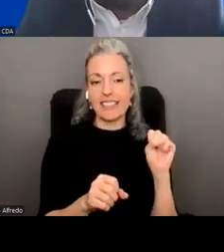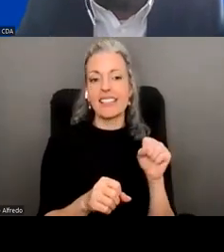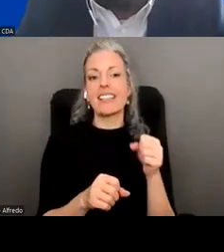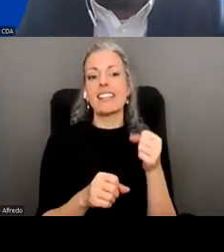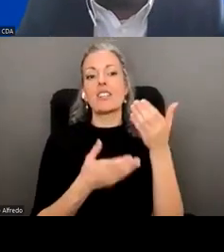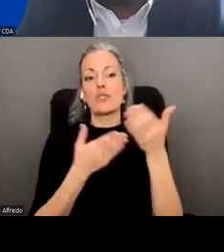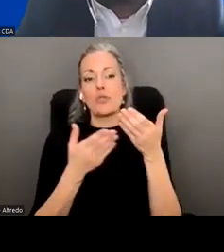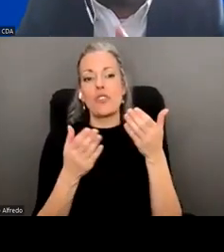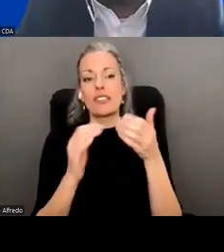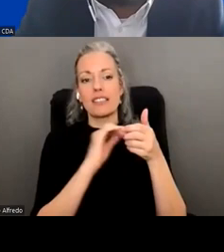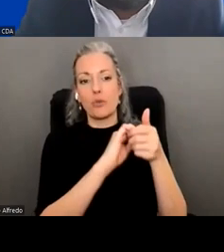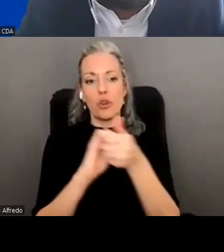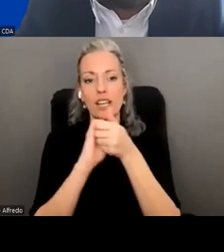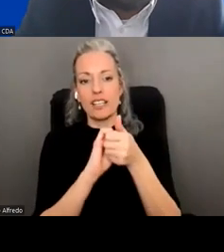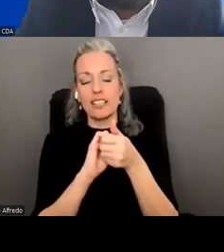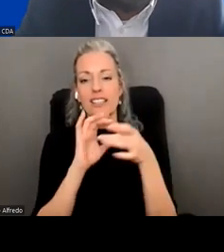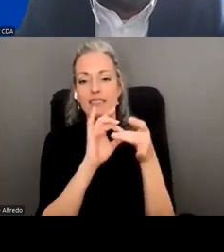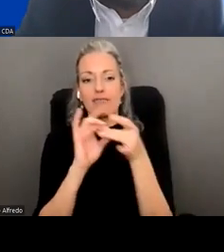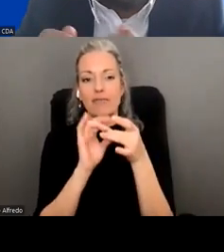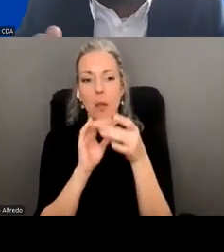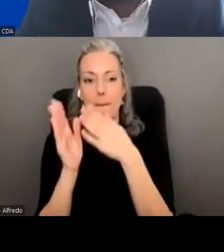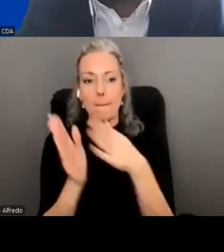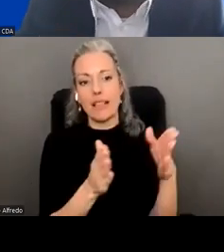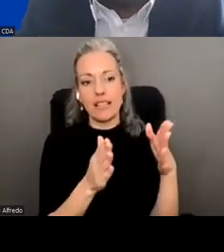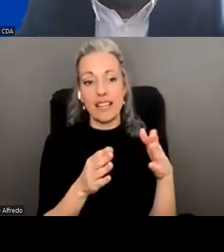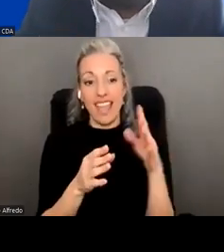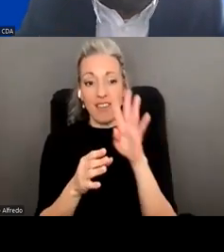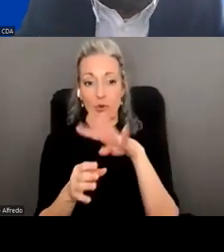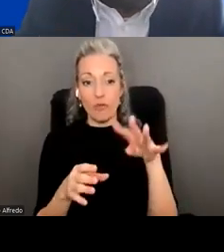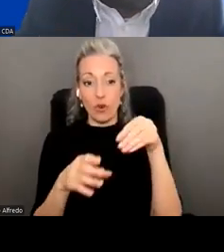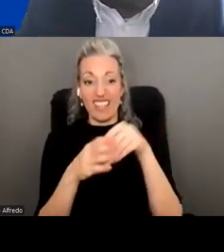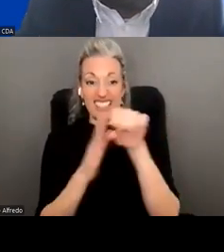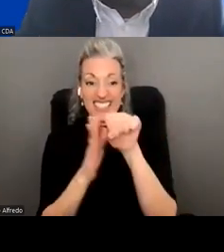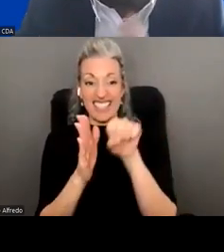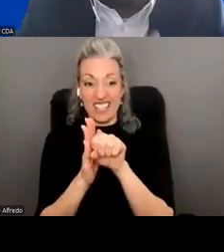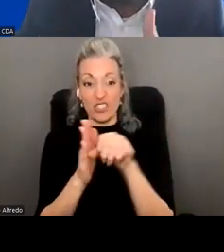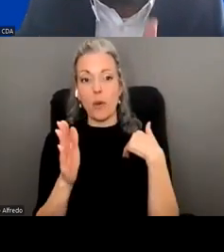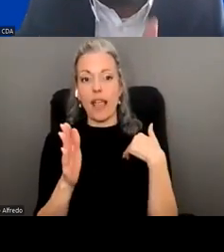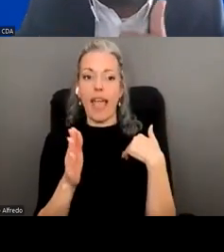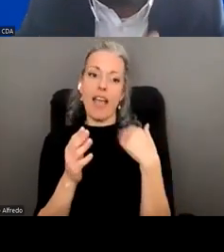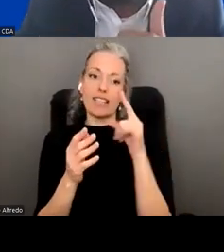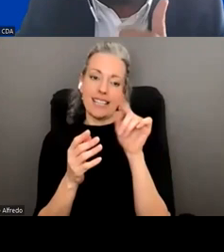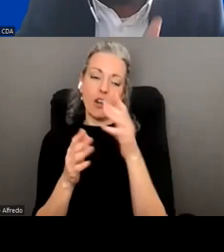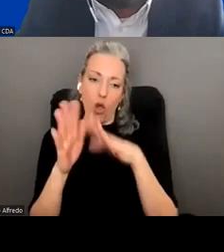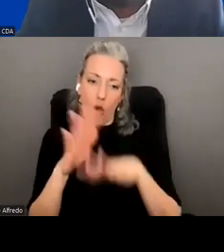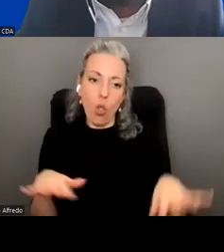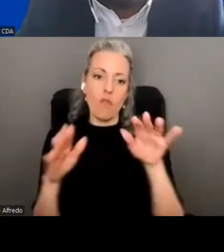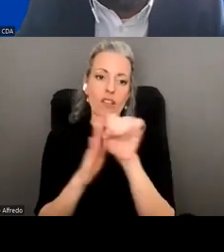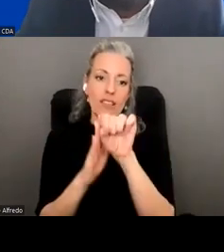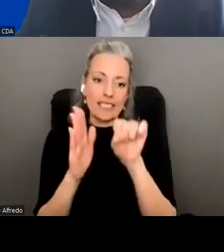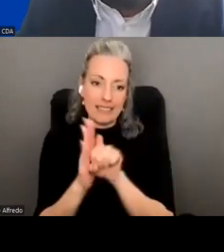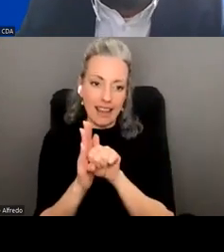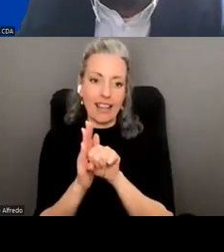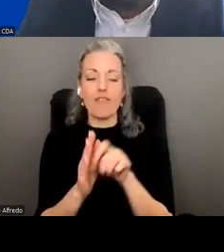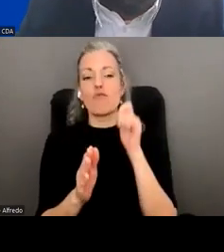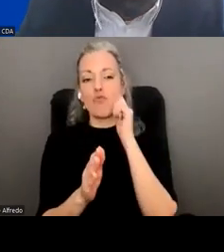and planning bodies. There's 44 throughout the state. So we do have statewide data. The variables include age, ethnicity, race, and gender.